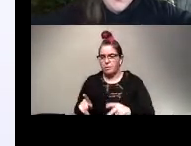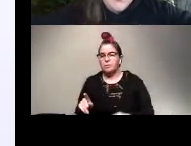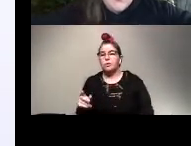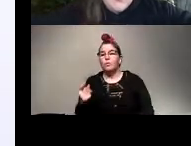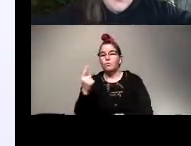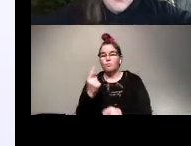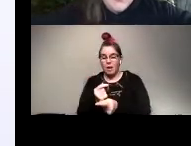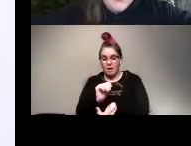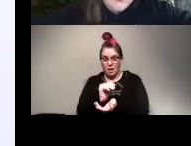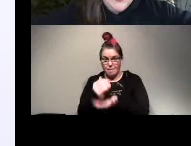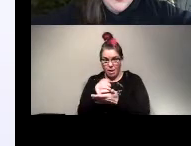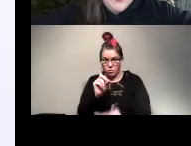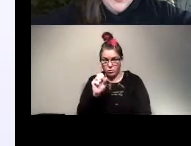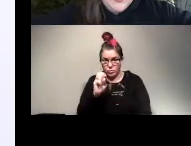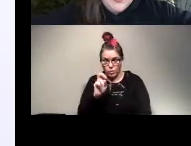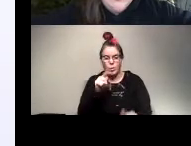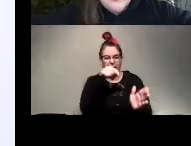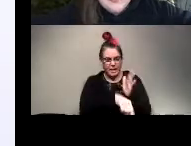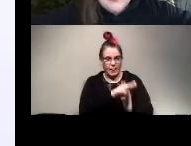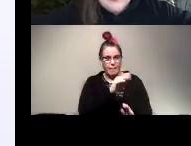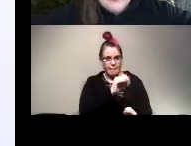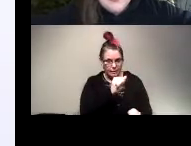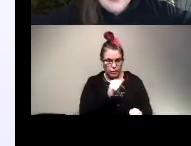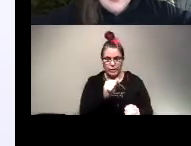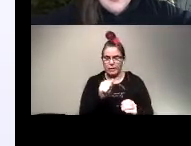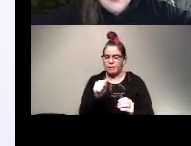of penicillin, you can kill the bacteria and not hurt the person.